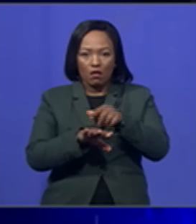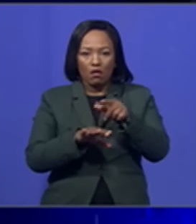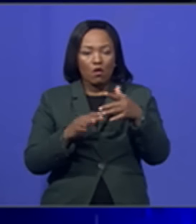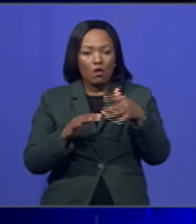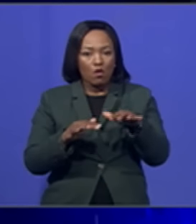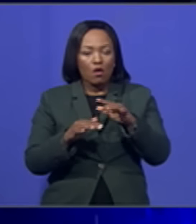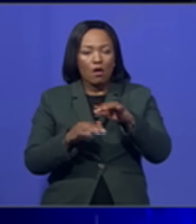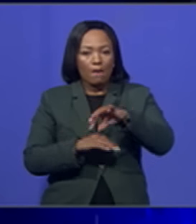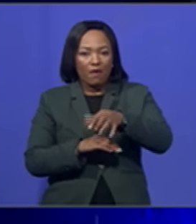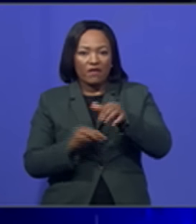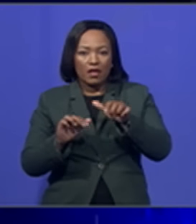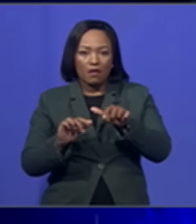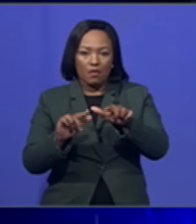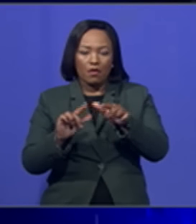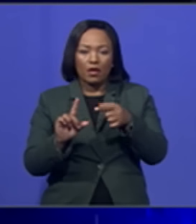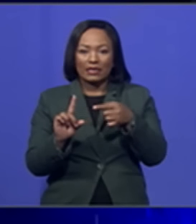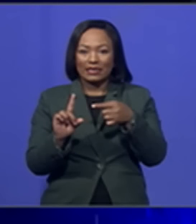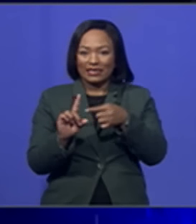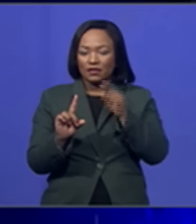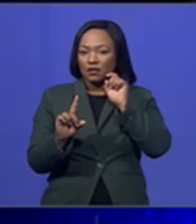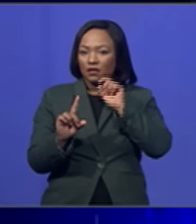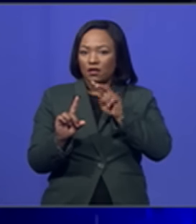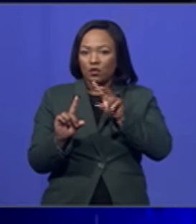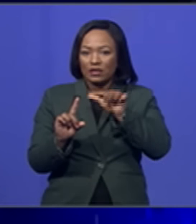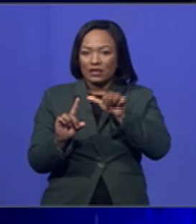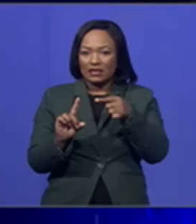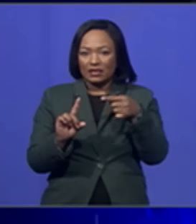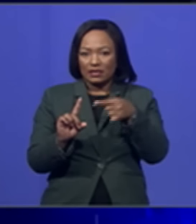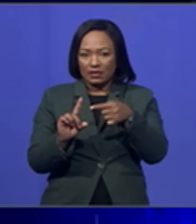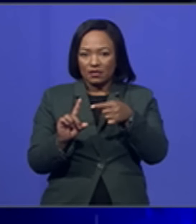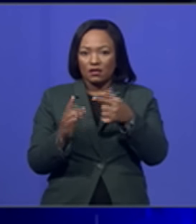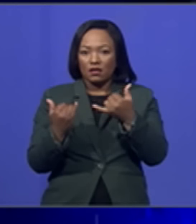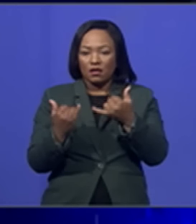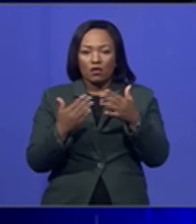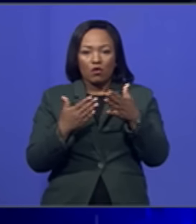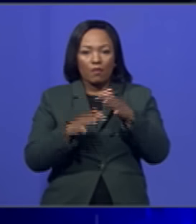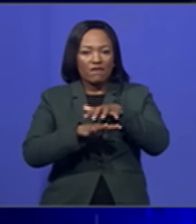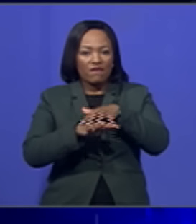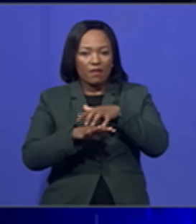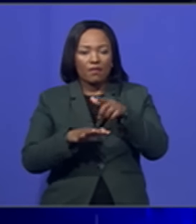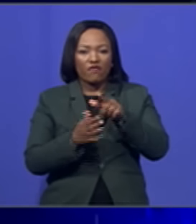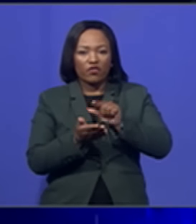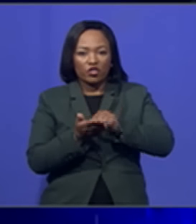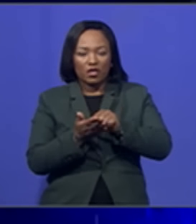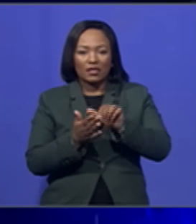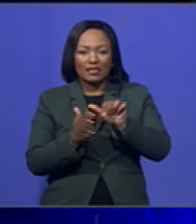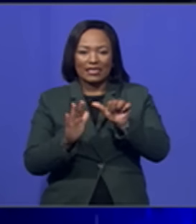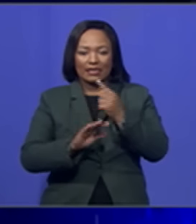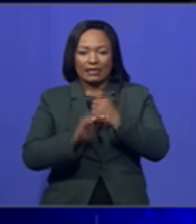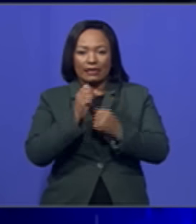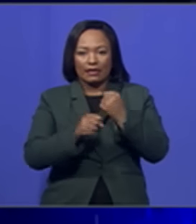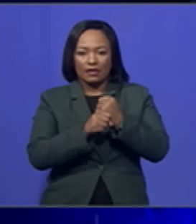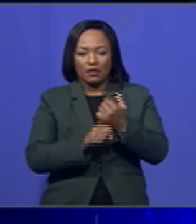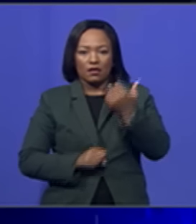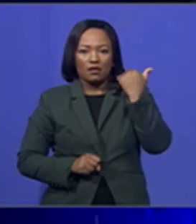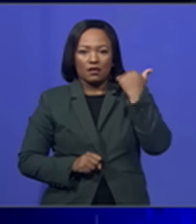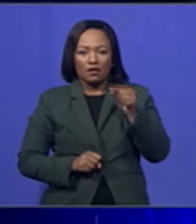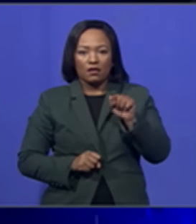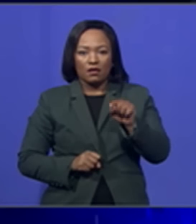profenseng ya Limpopo, mme Kwakwa eno ya dilemo di 26 o butse polasi ya dikgoho dilemo tse 6 tse fetileng, mme o na